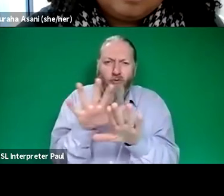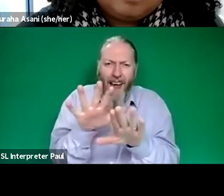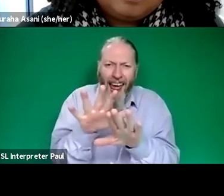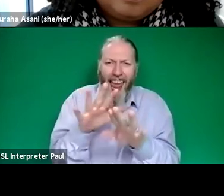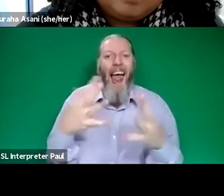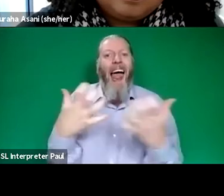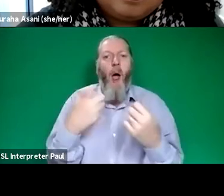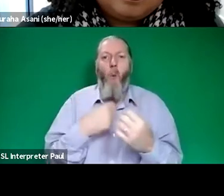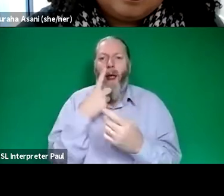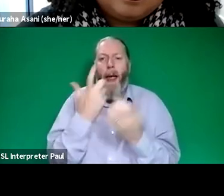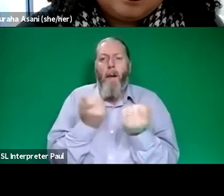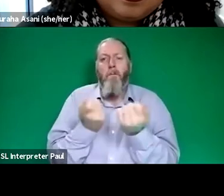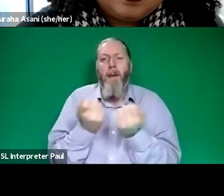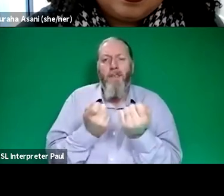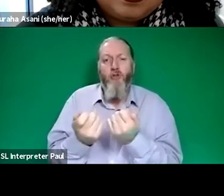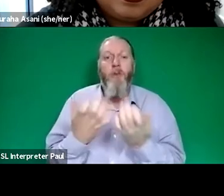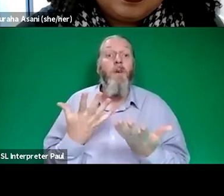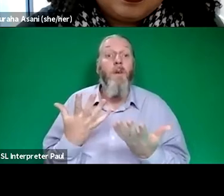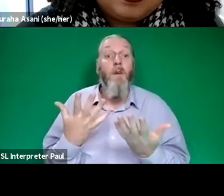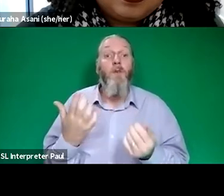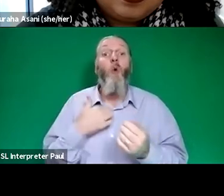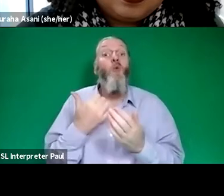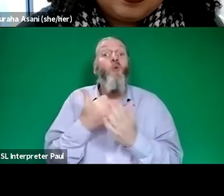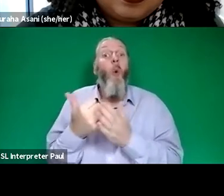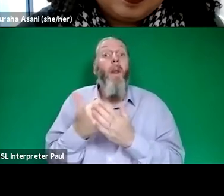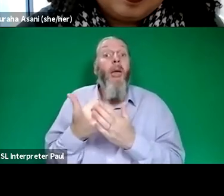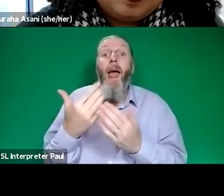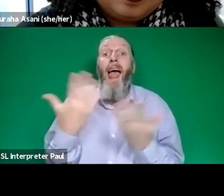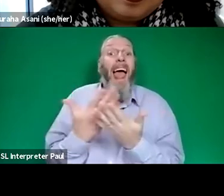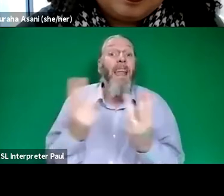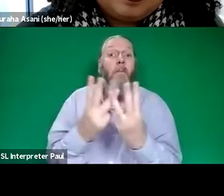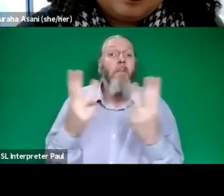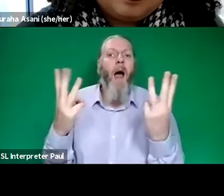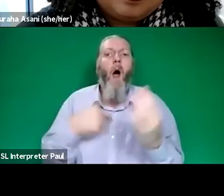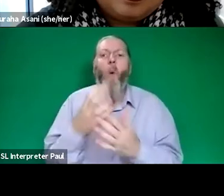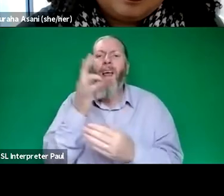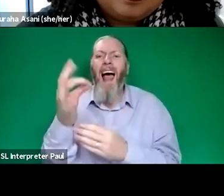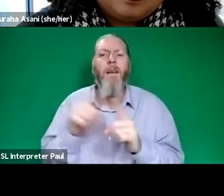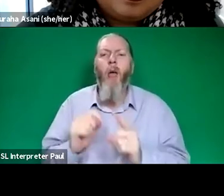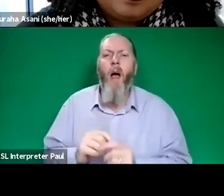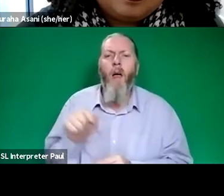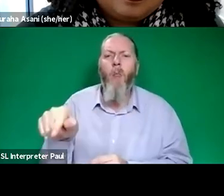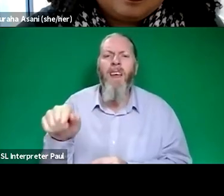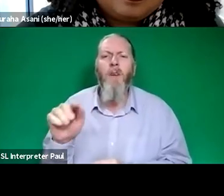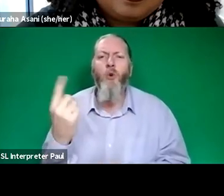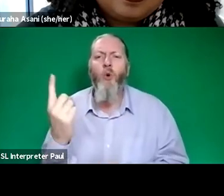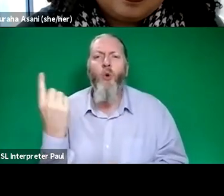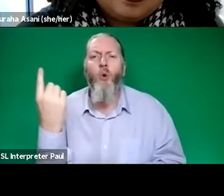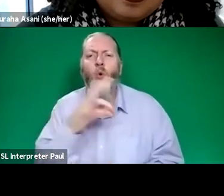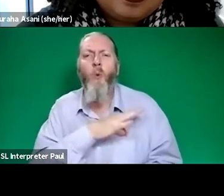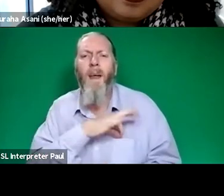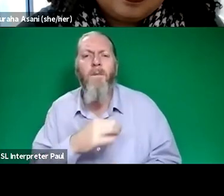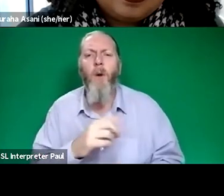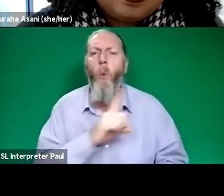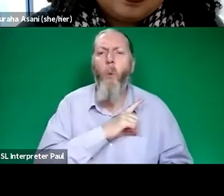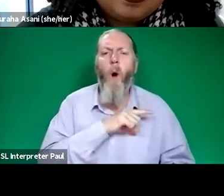in the middle of the night. At any given table, you'll find me asking questions like, well, who's this for? And how is it for them? And why is it for them? Did you